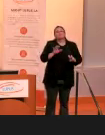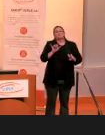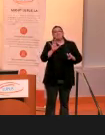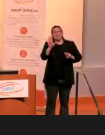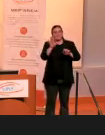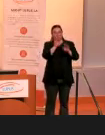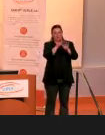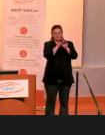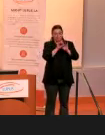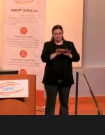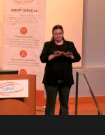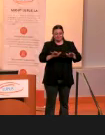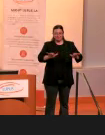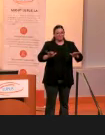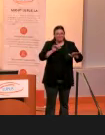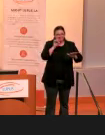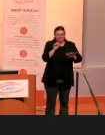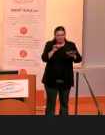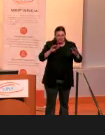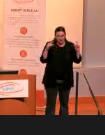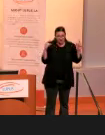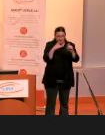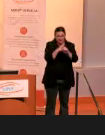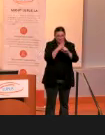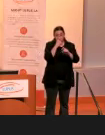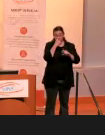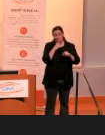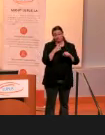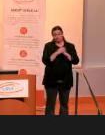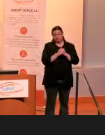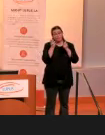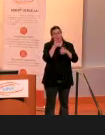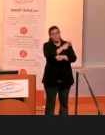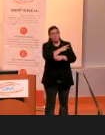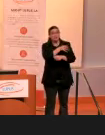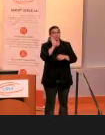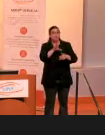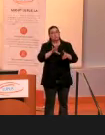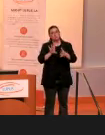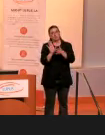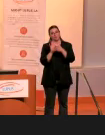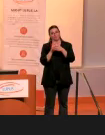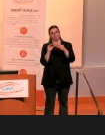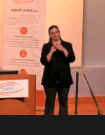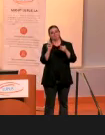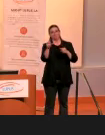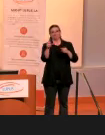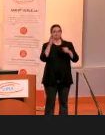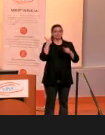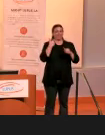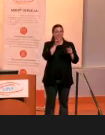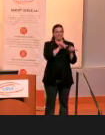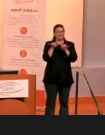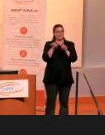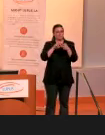some form of bacterium can enhance adaptive immunity expressions, and that